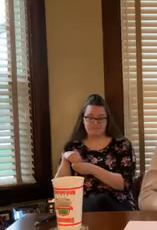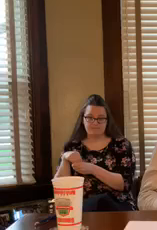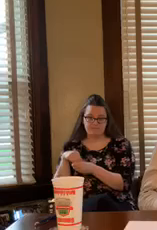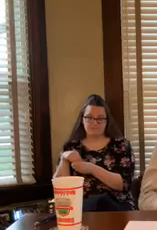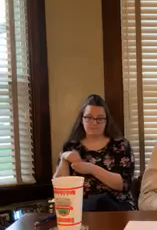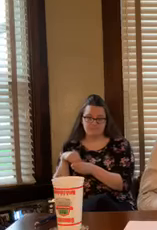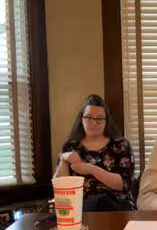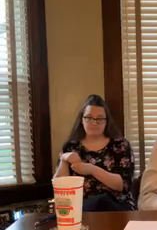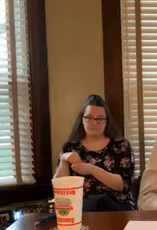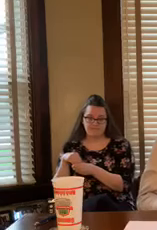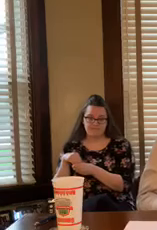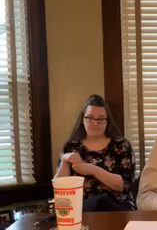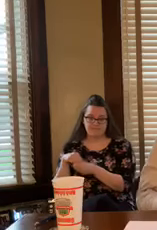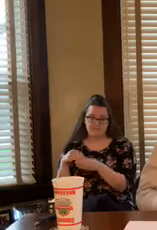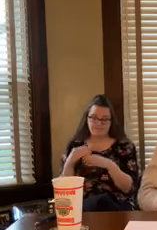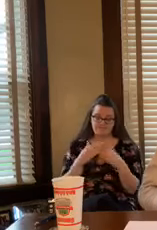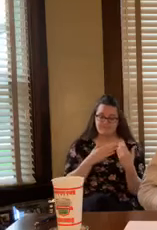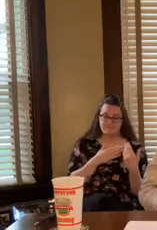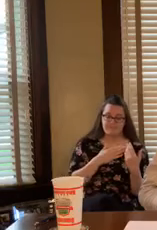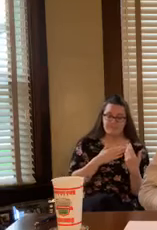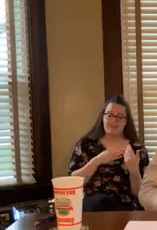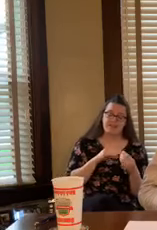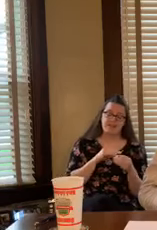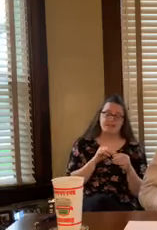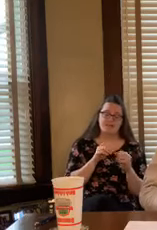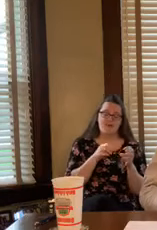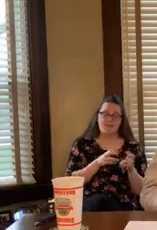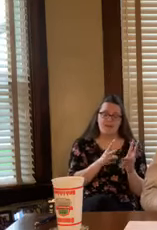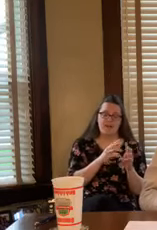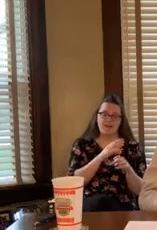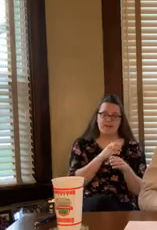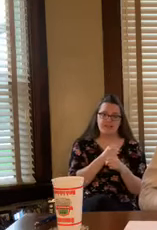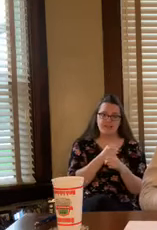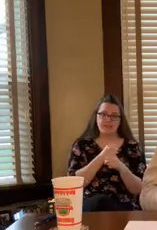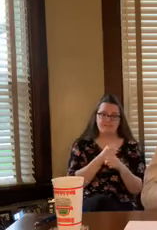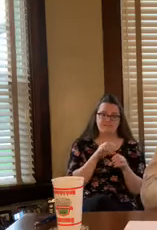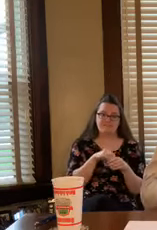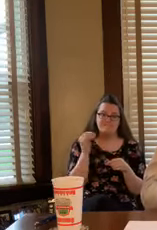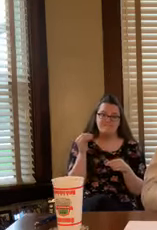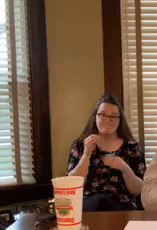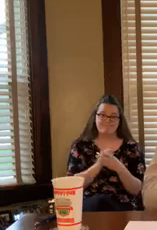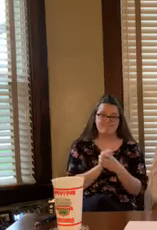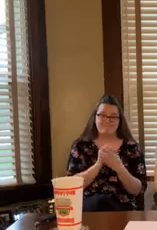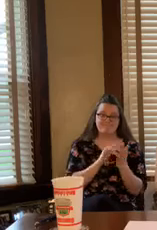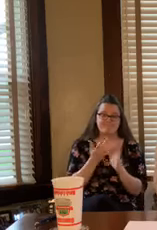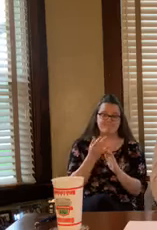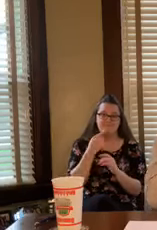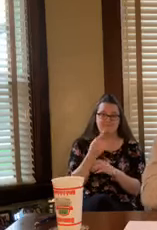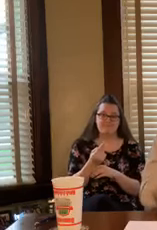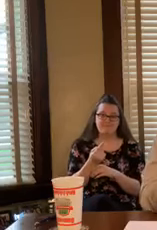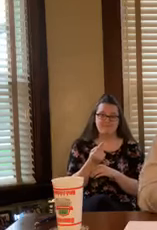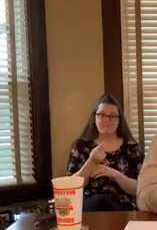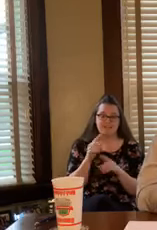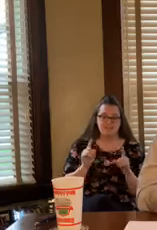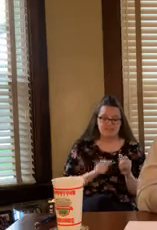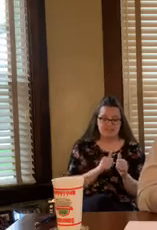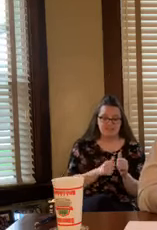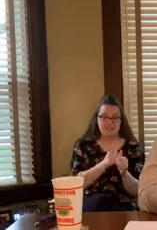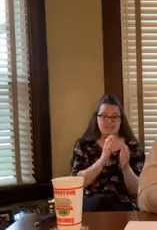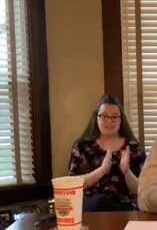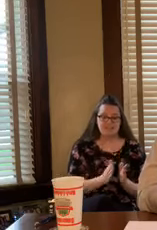you in. It's also a way that you can get out. A door goes two ways. But Jesus tells his disciples, he says,